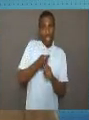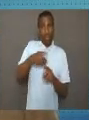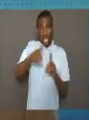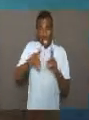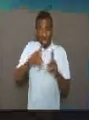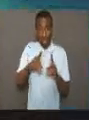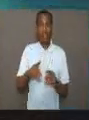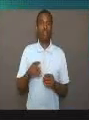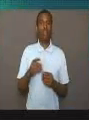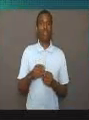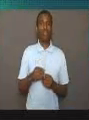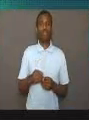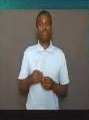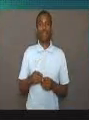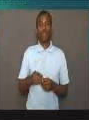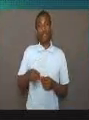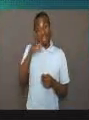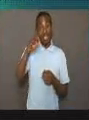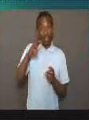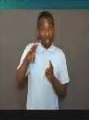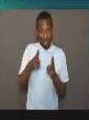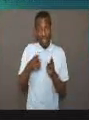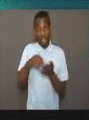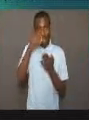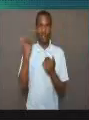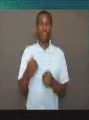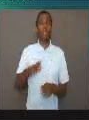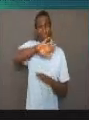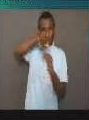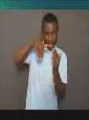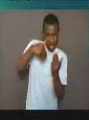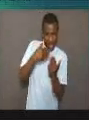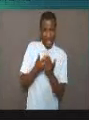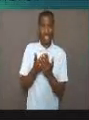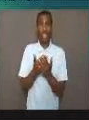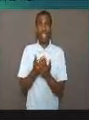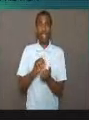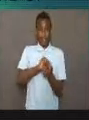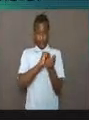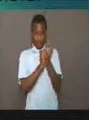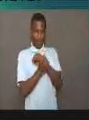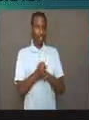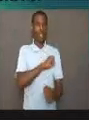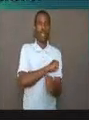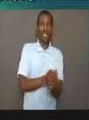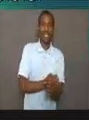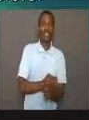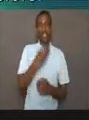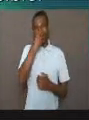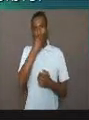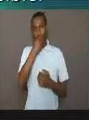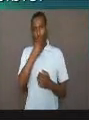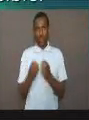thermodynamics: the complete conversion of energy from a hot